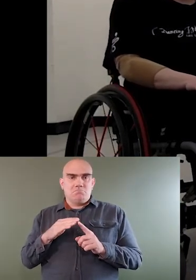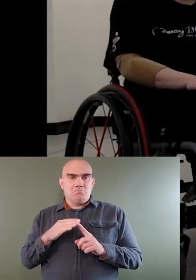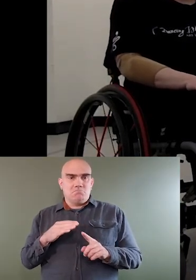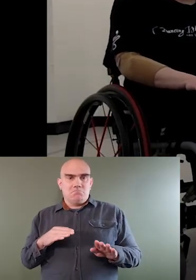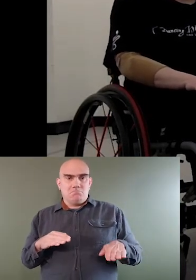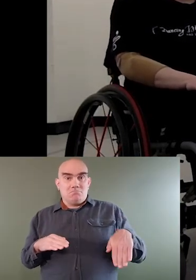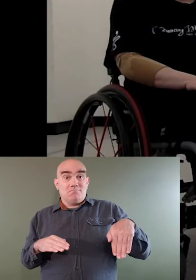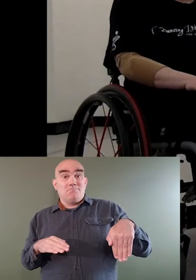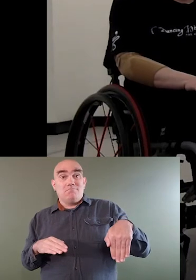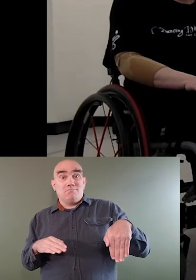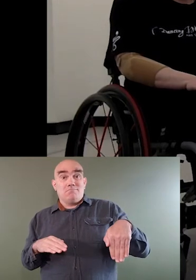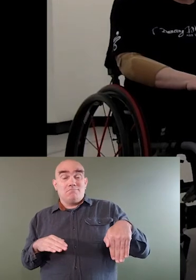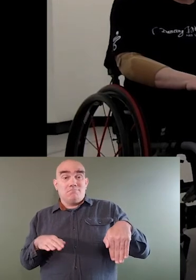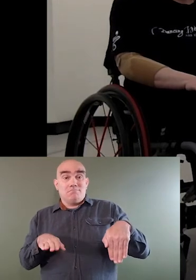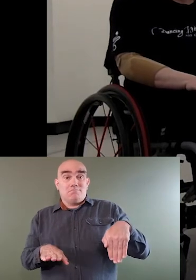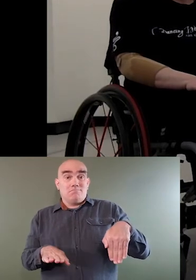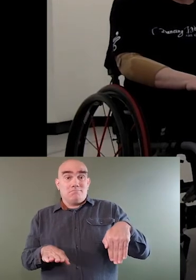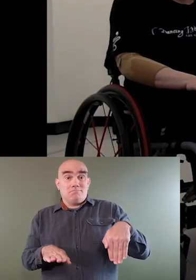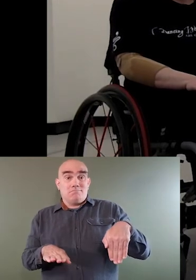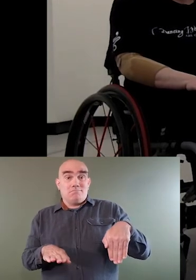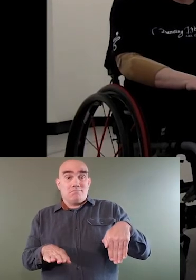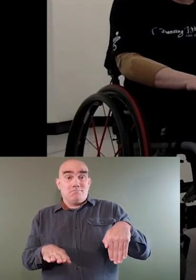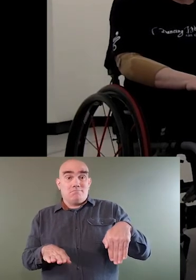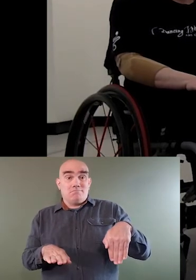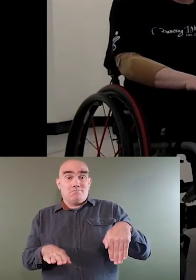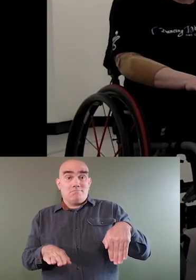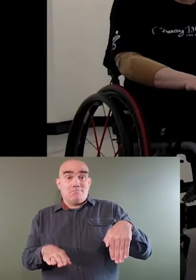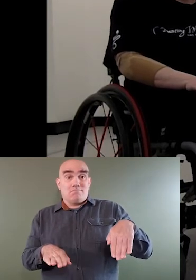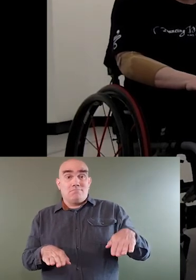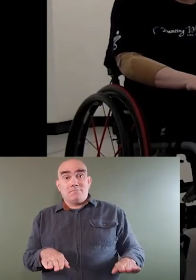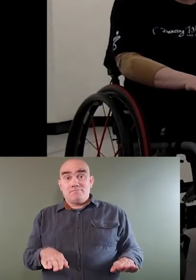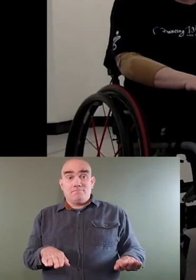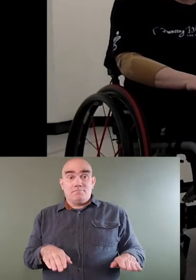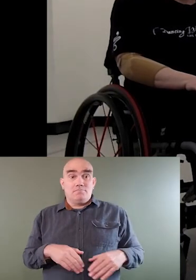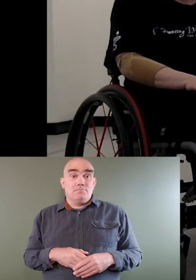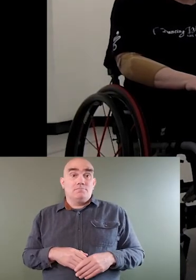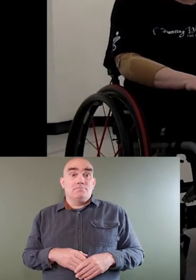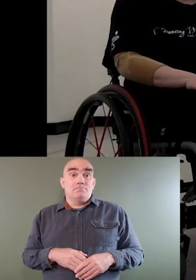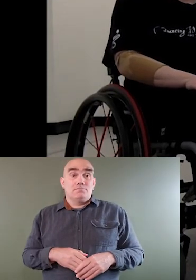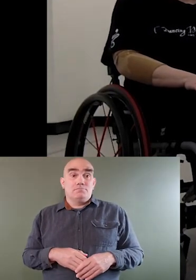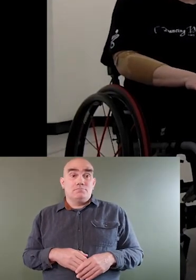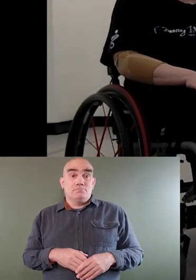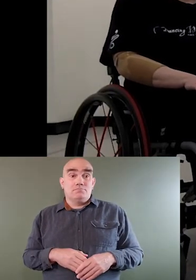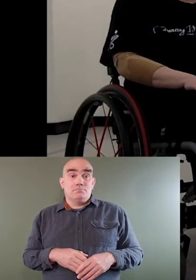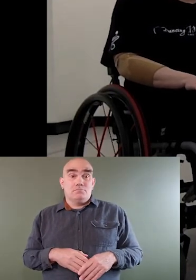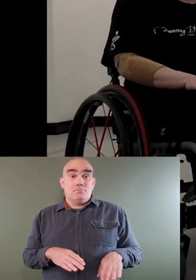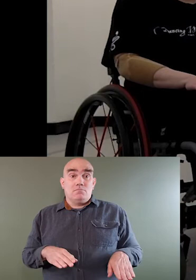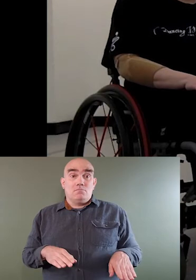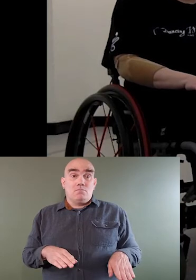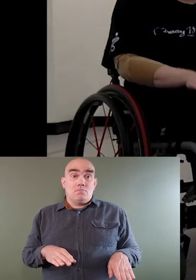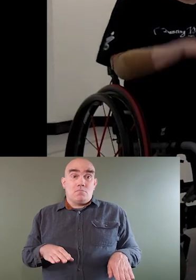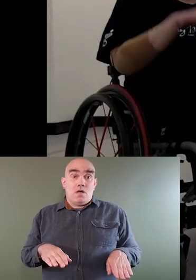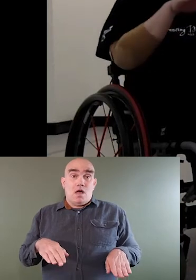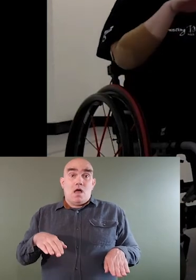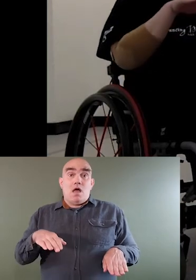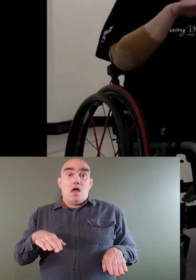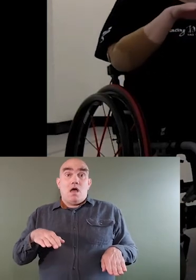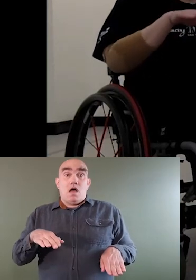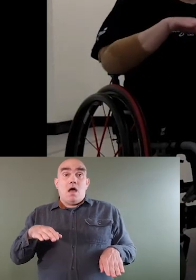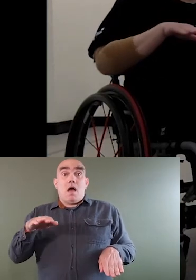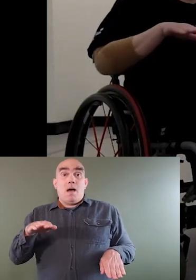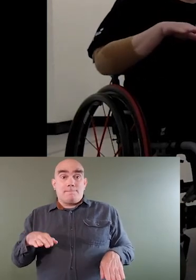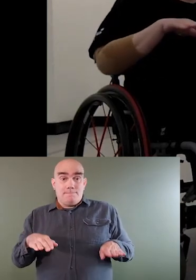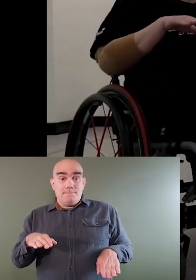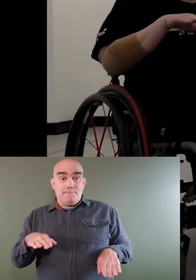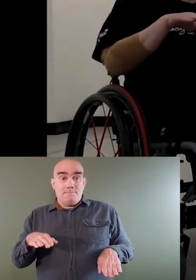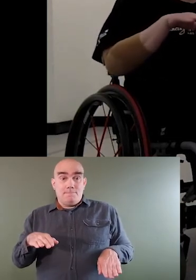or fingers. Step on the left, hop. Take the right leg back, left